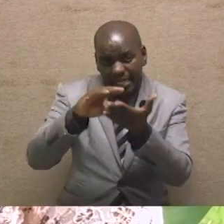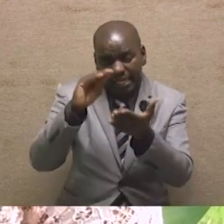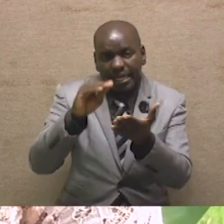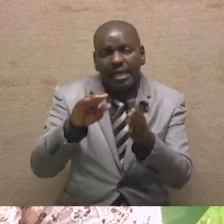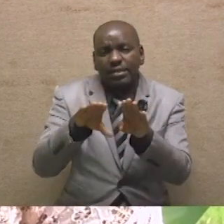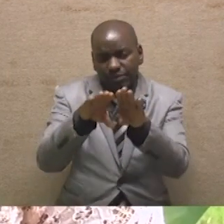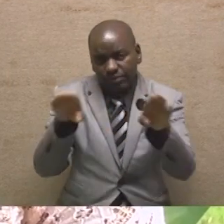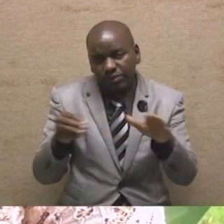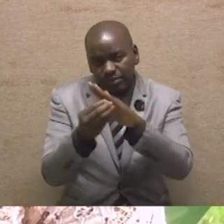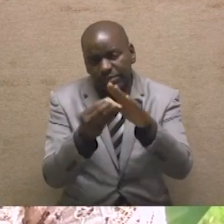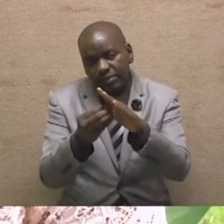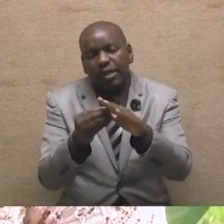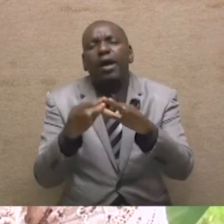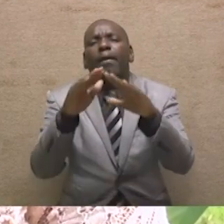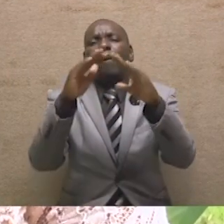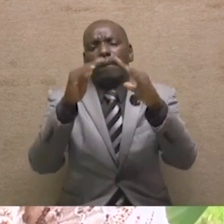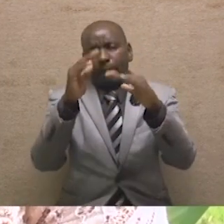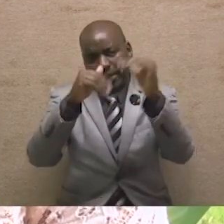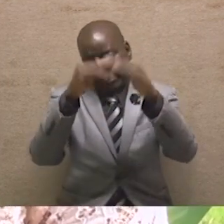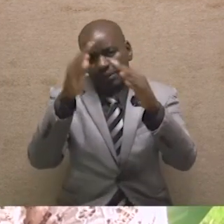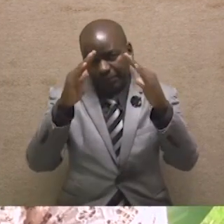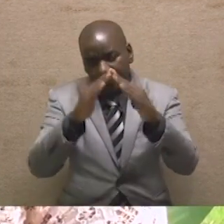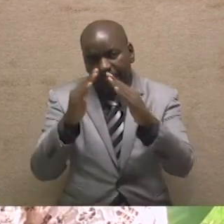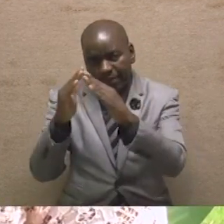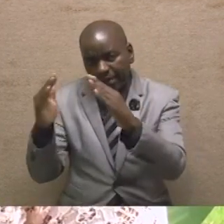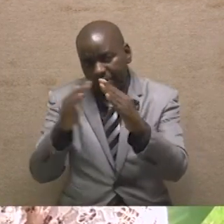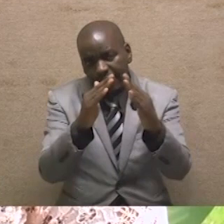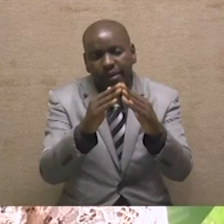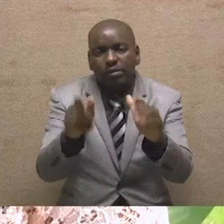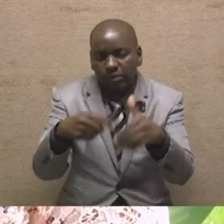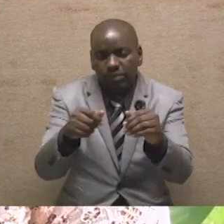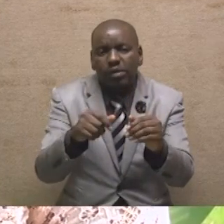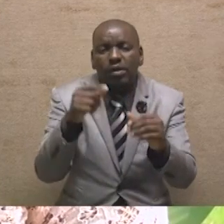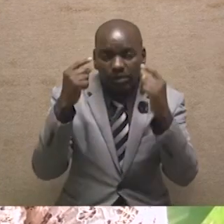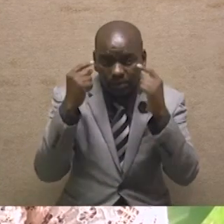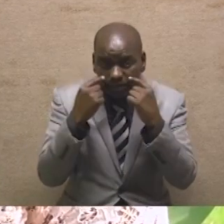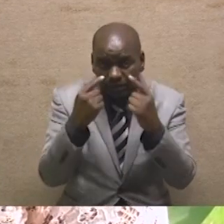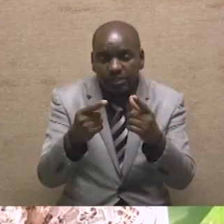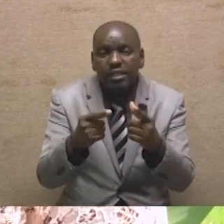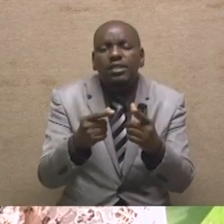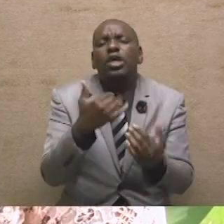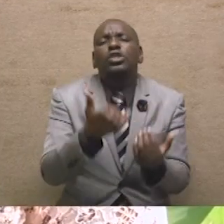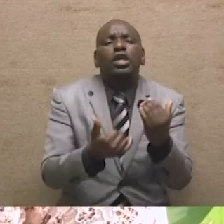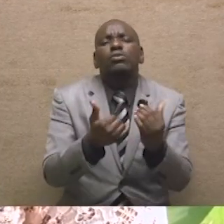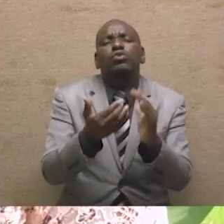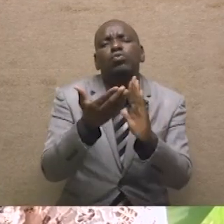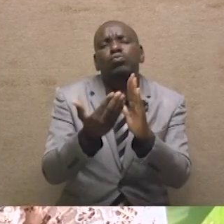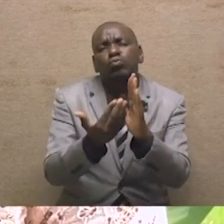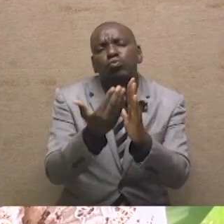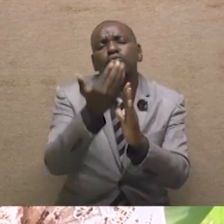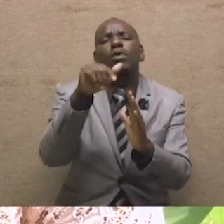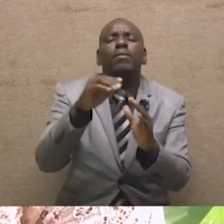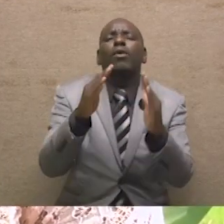beyond the school environment, beyond the buildings. It has to do with the learning environment that is offered. So you see that even a child, as they grow